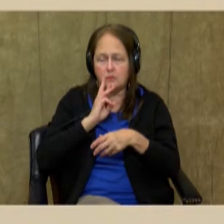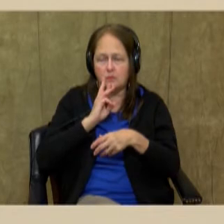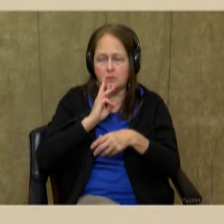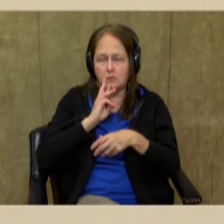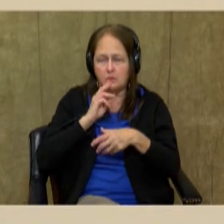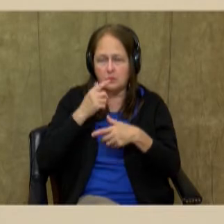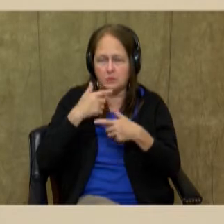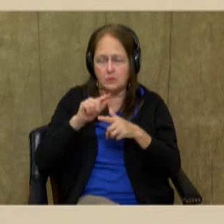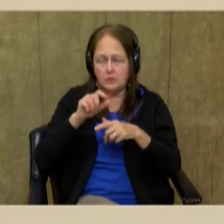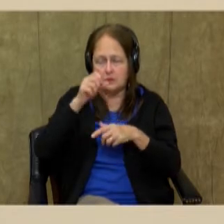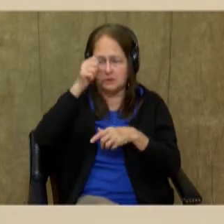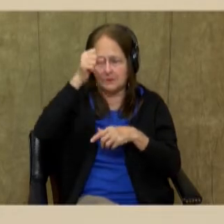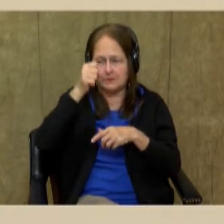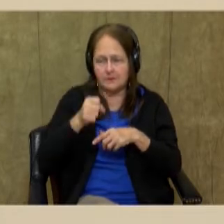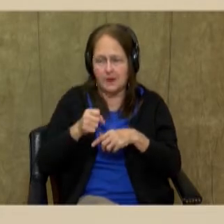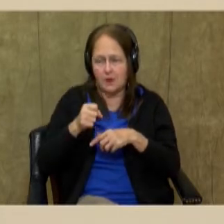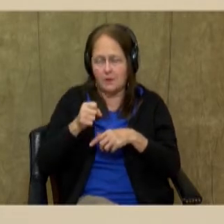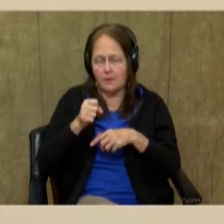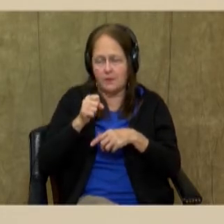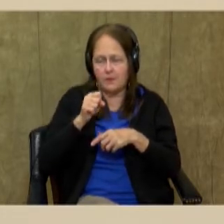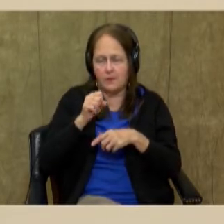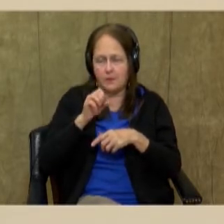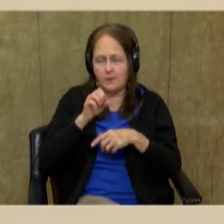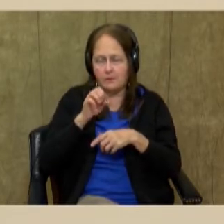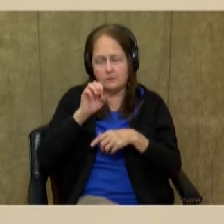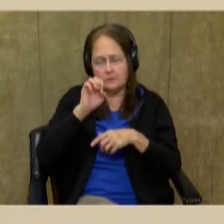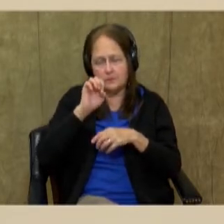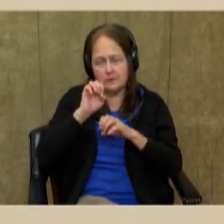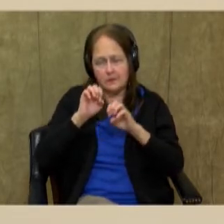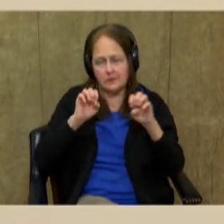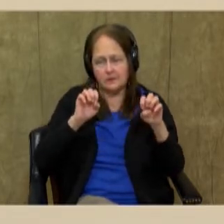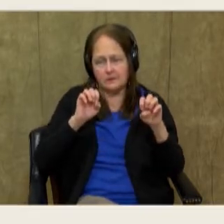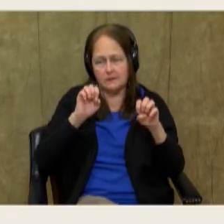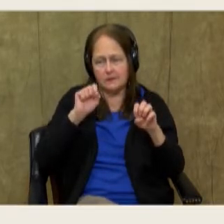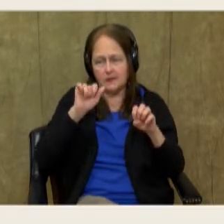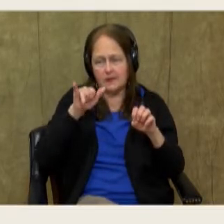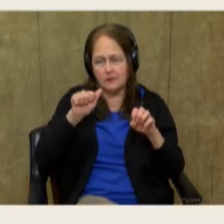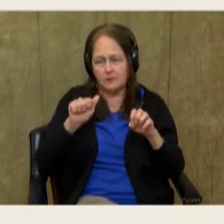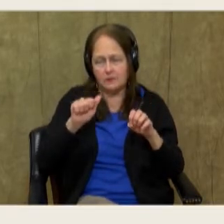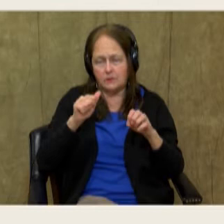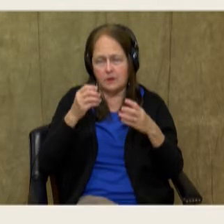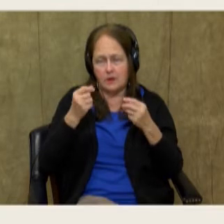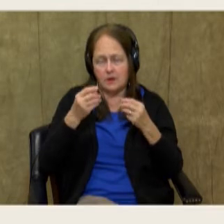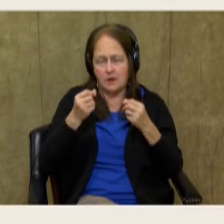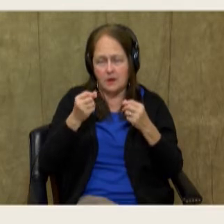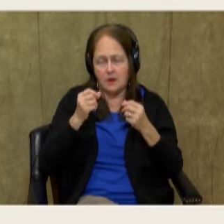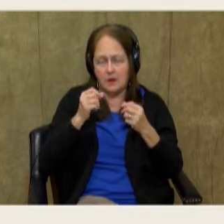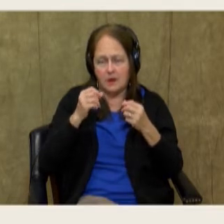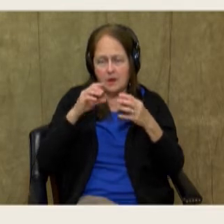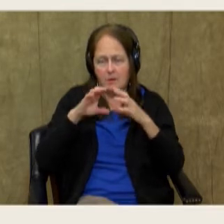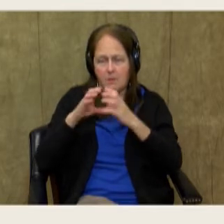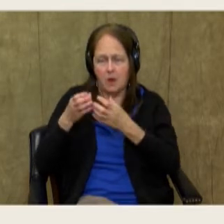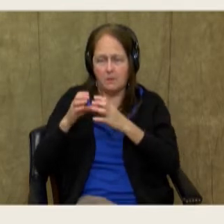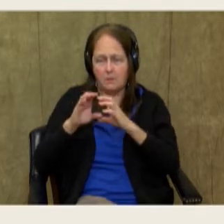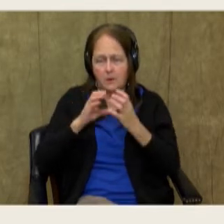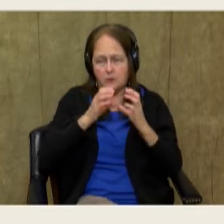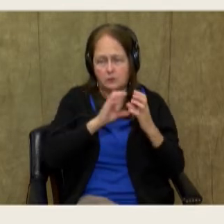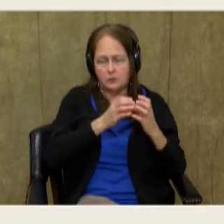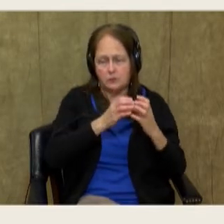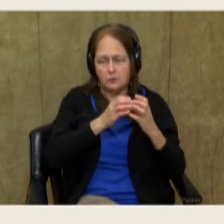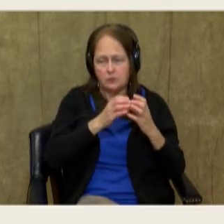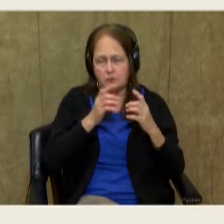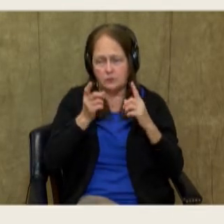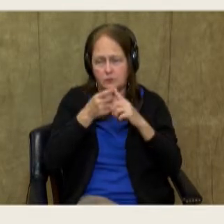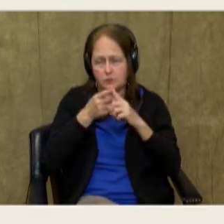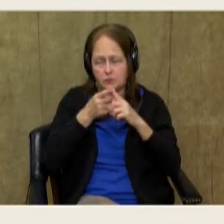All right, so let's do Southeast Asia by the numbers. Here's a list of our countries along with land area and population. So my first question